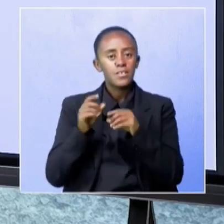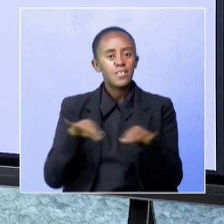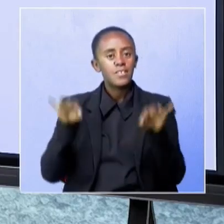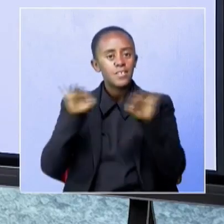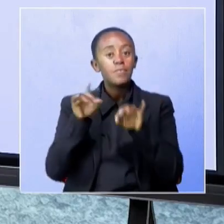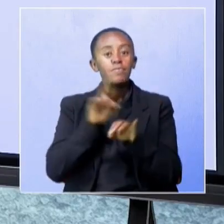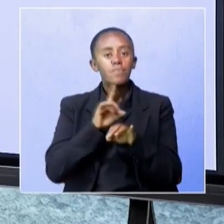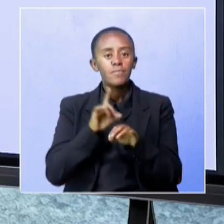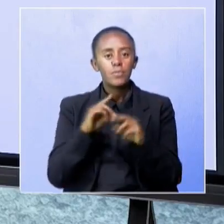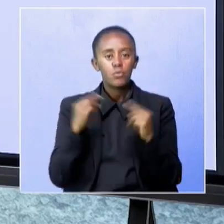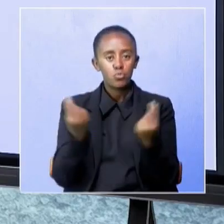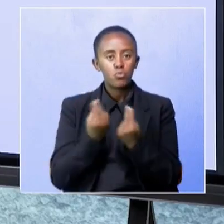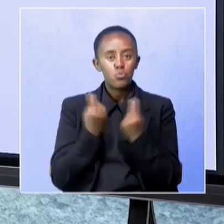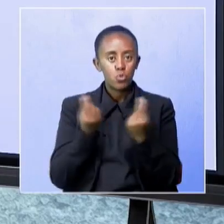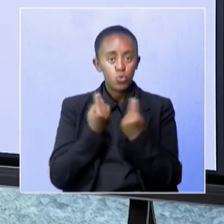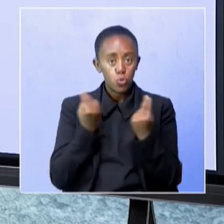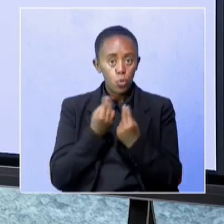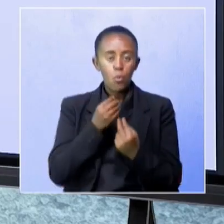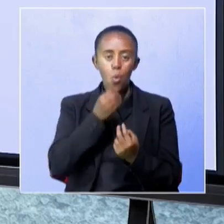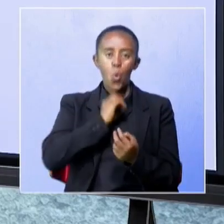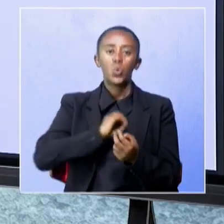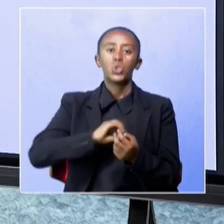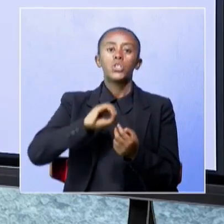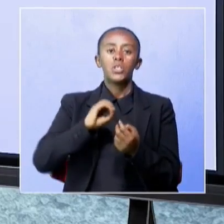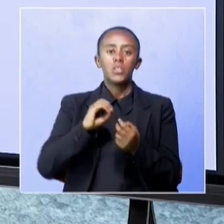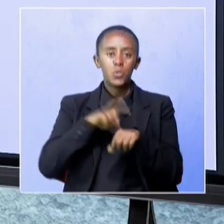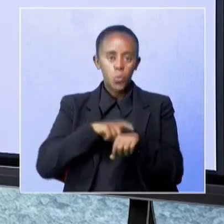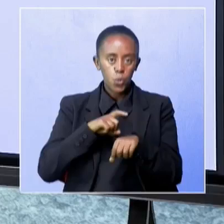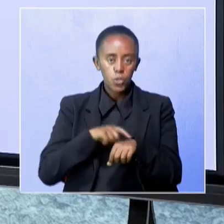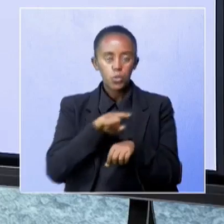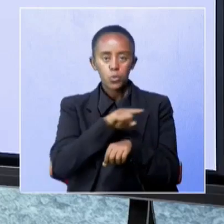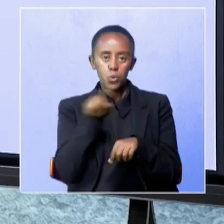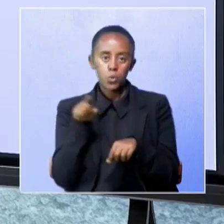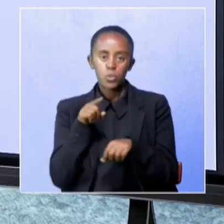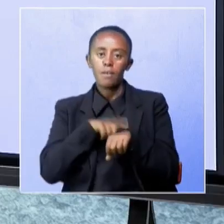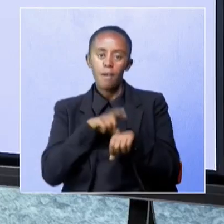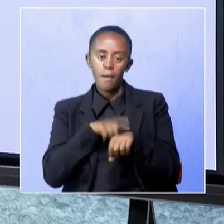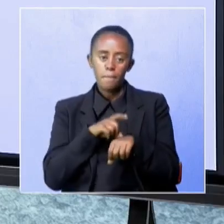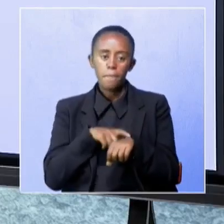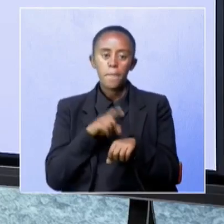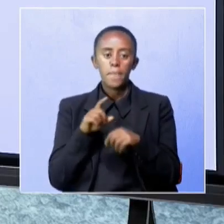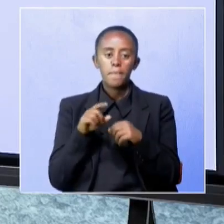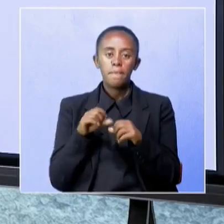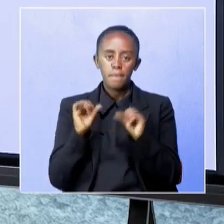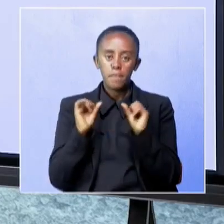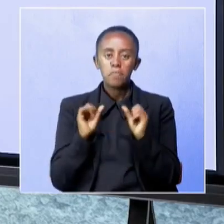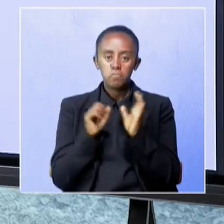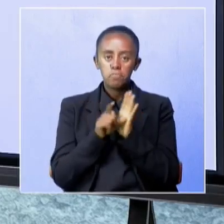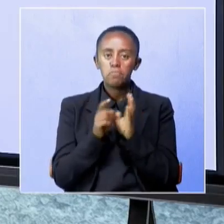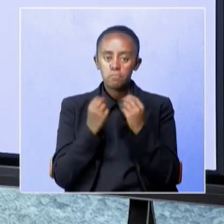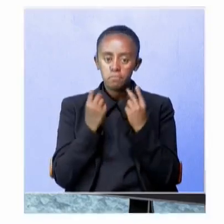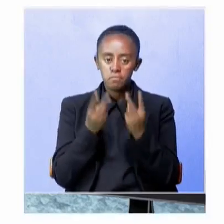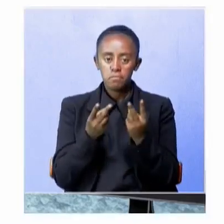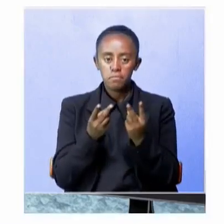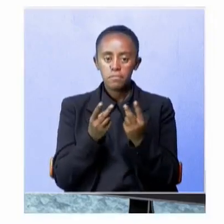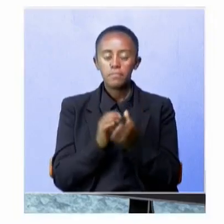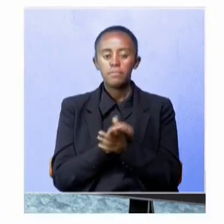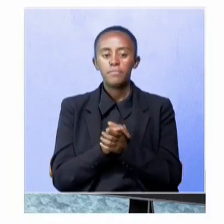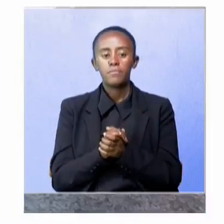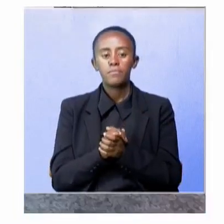body what? To consume oxygen during those times, okay? So let's give an example.